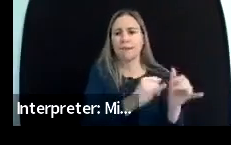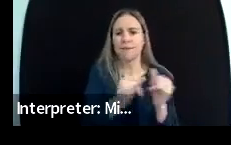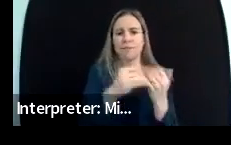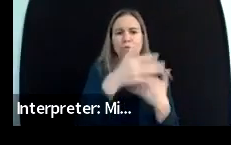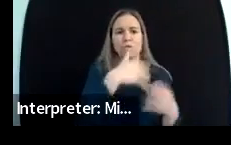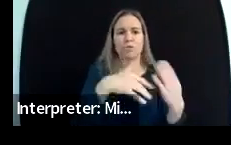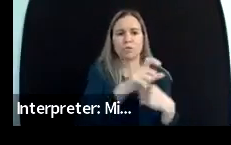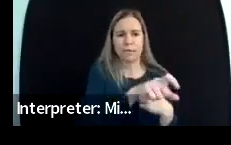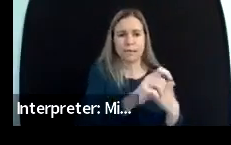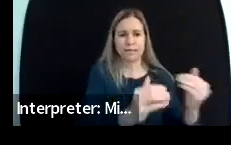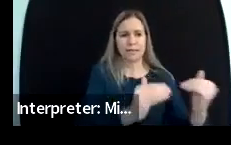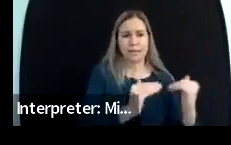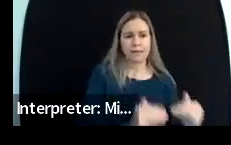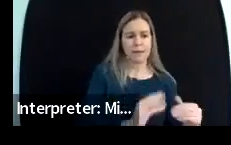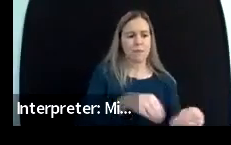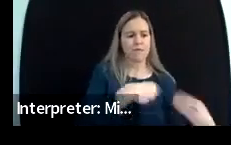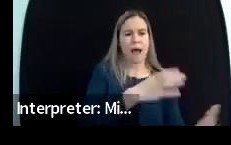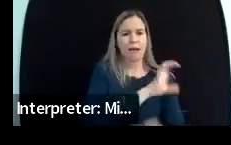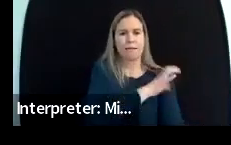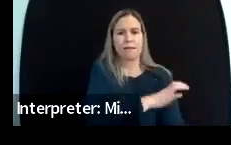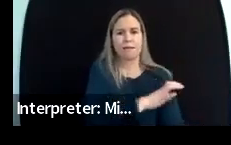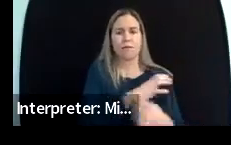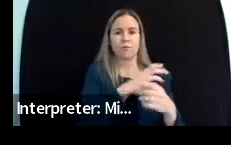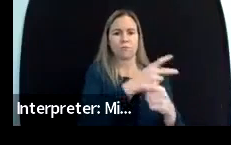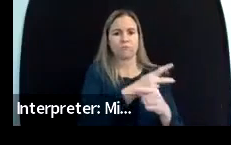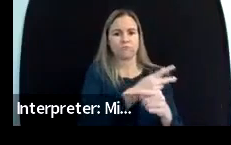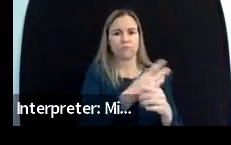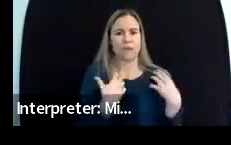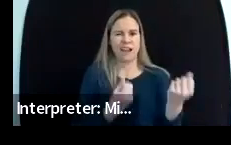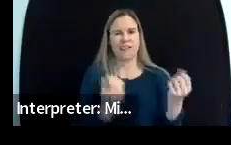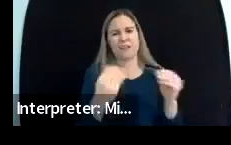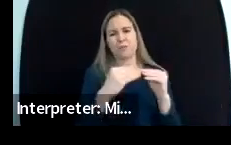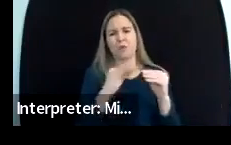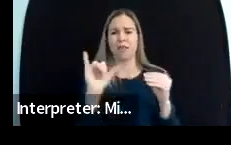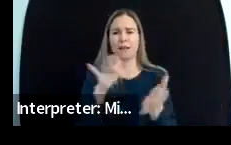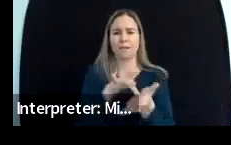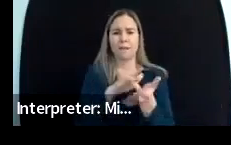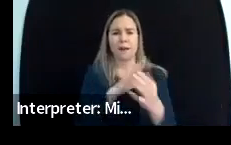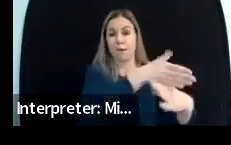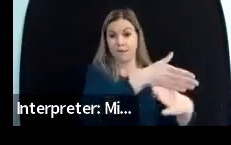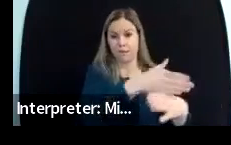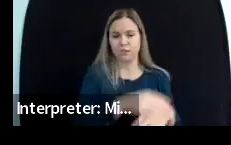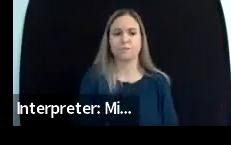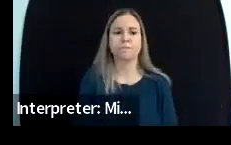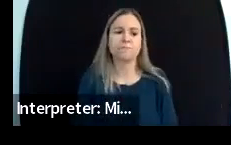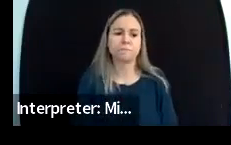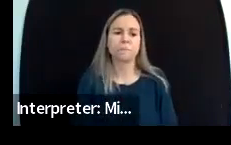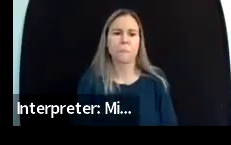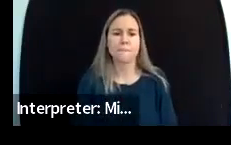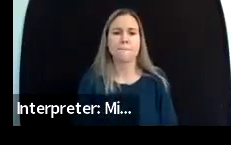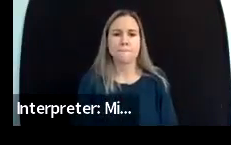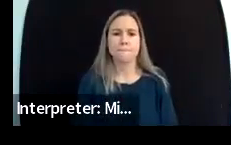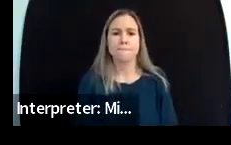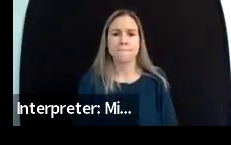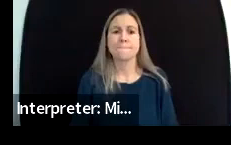clinical care is downstream. Those would be medical interventions, et cetera. And then we're